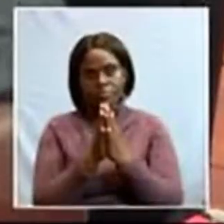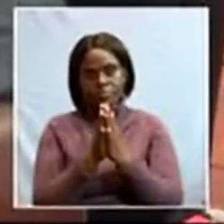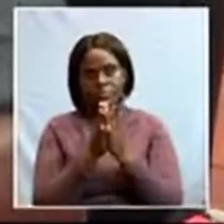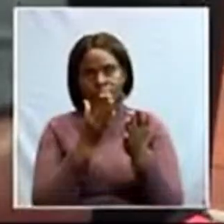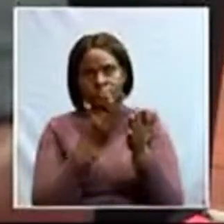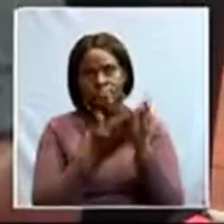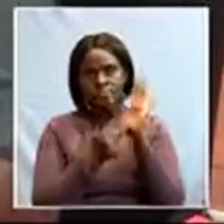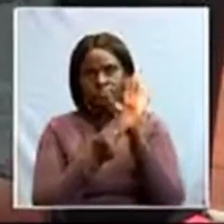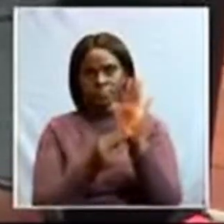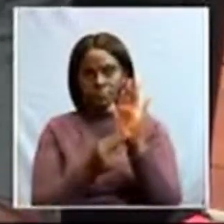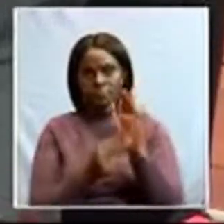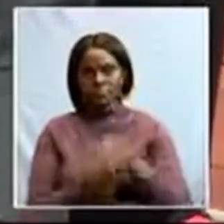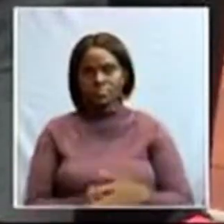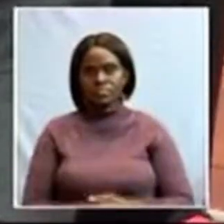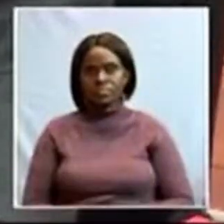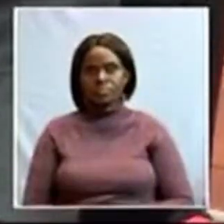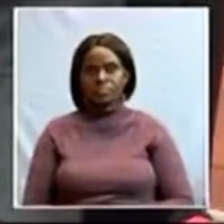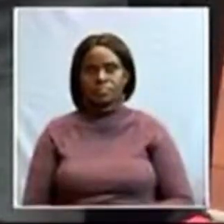this?